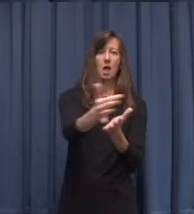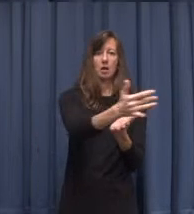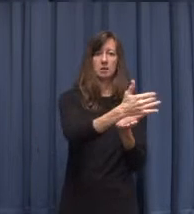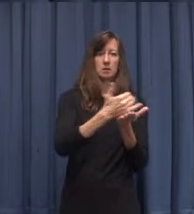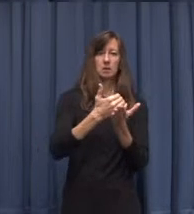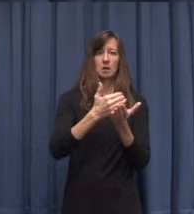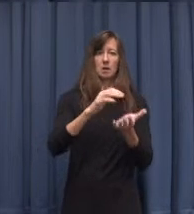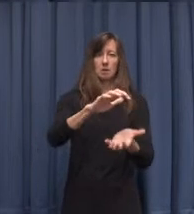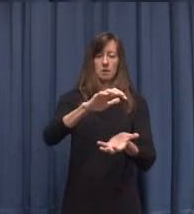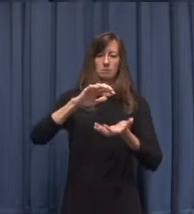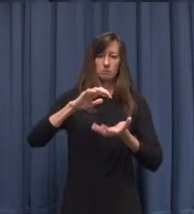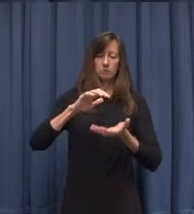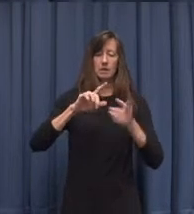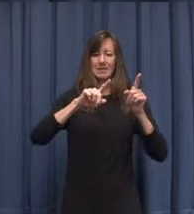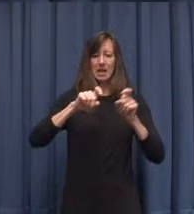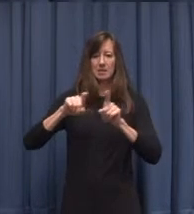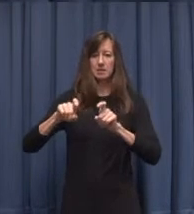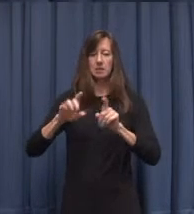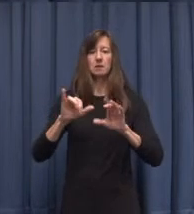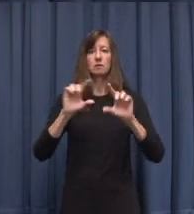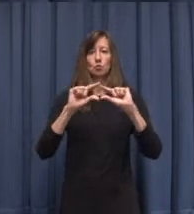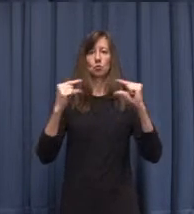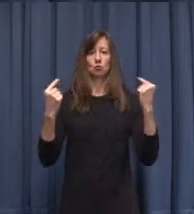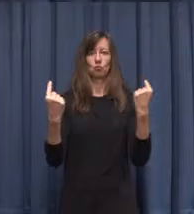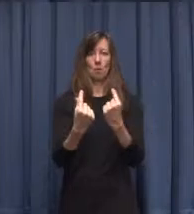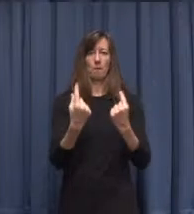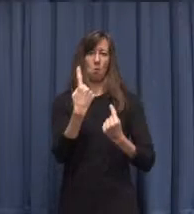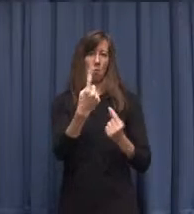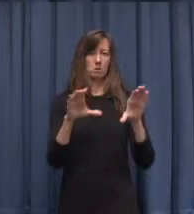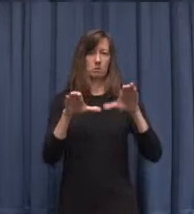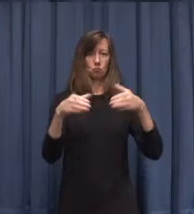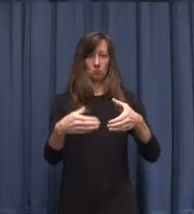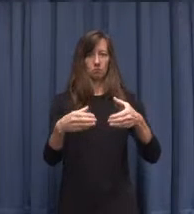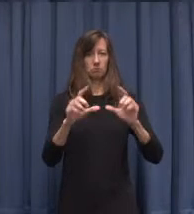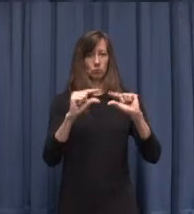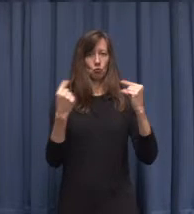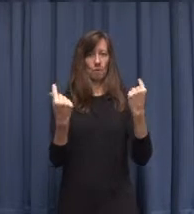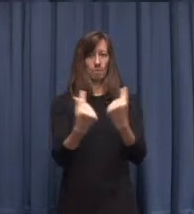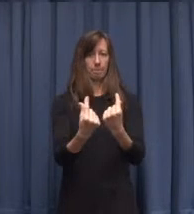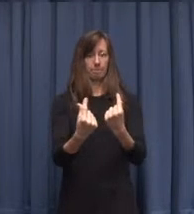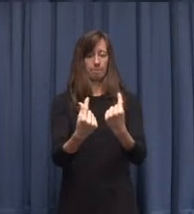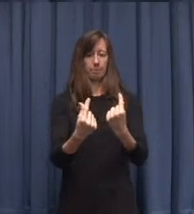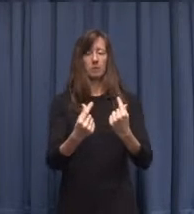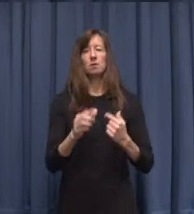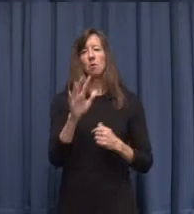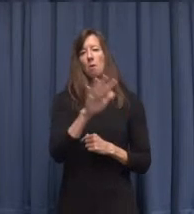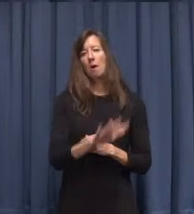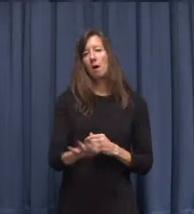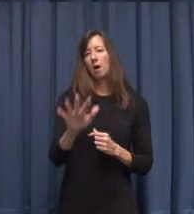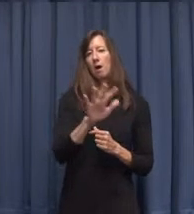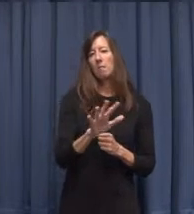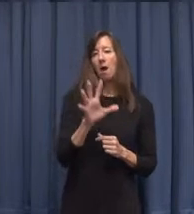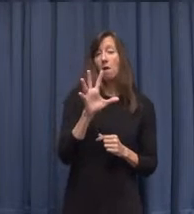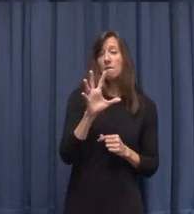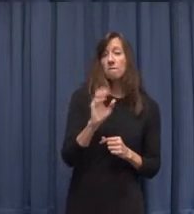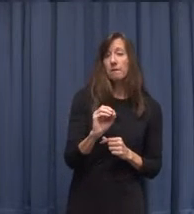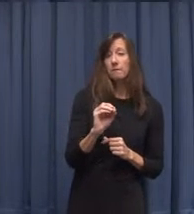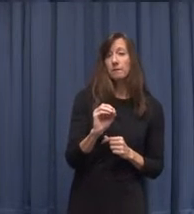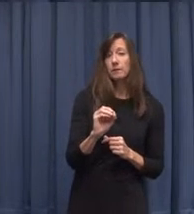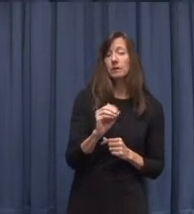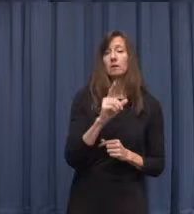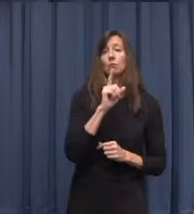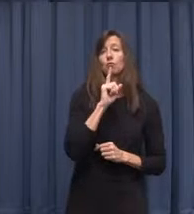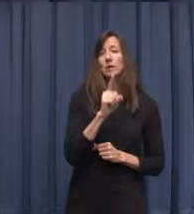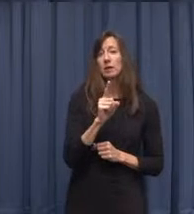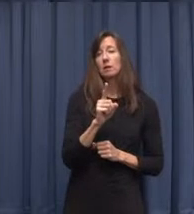group. So if you think about those, about 50 of them realistically should have been spread